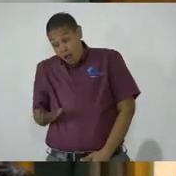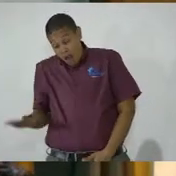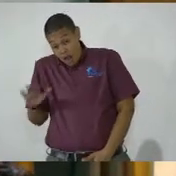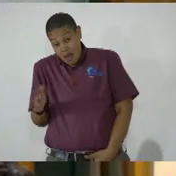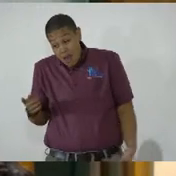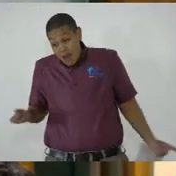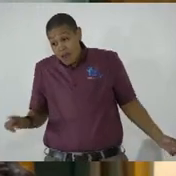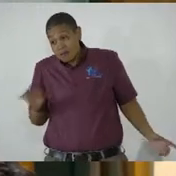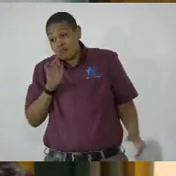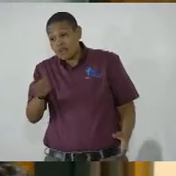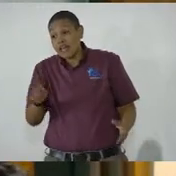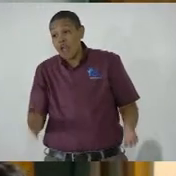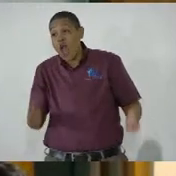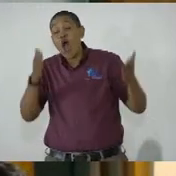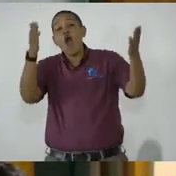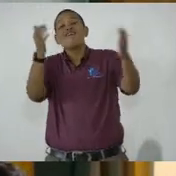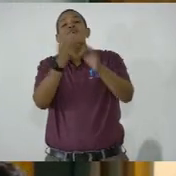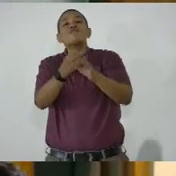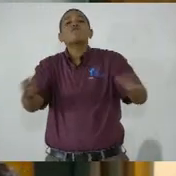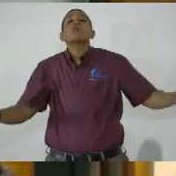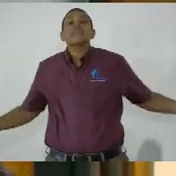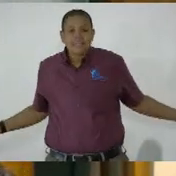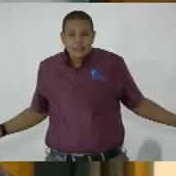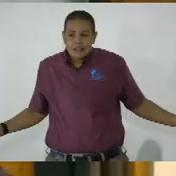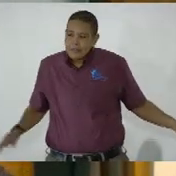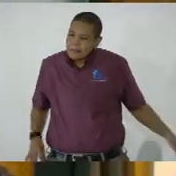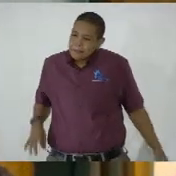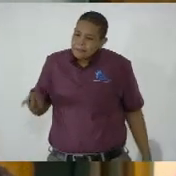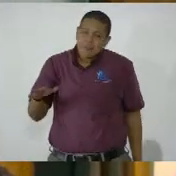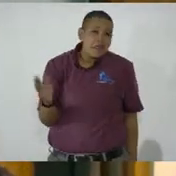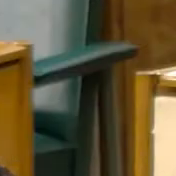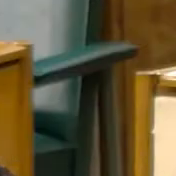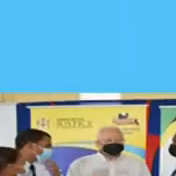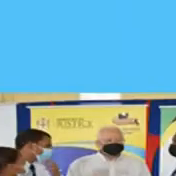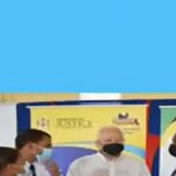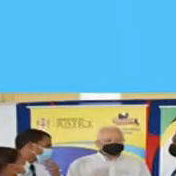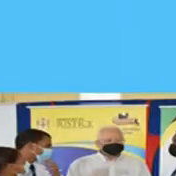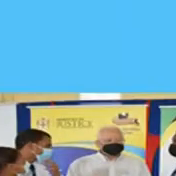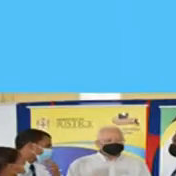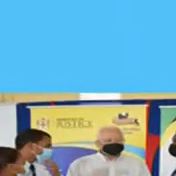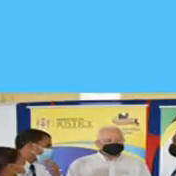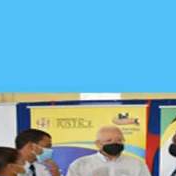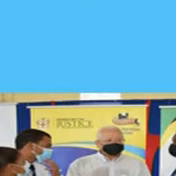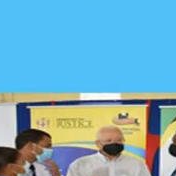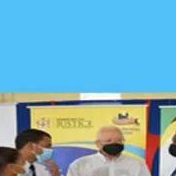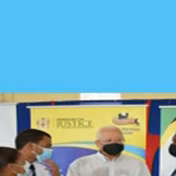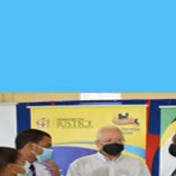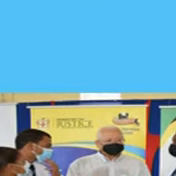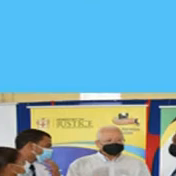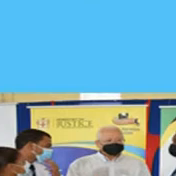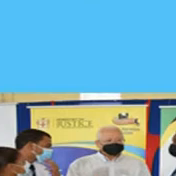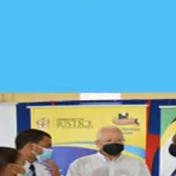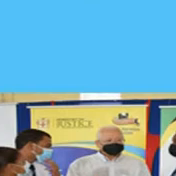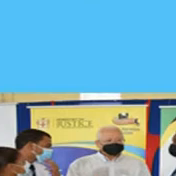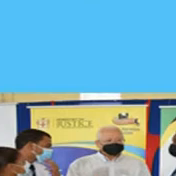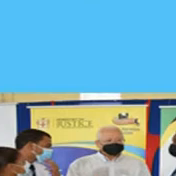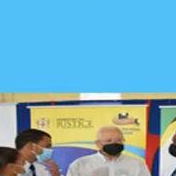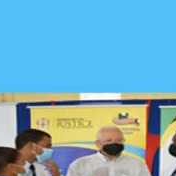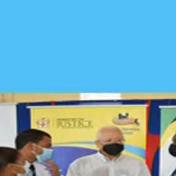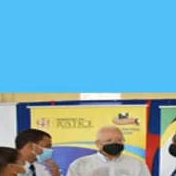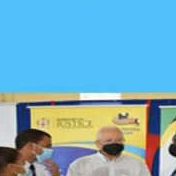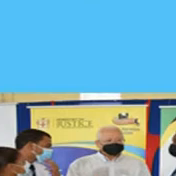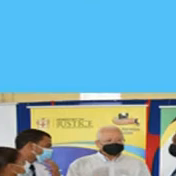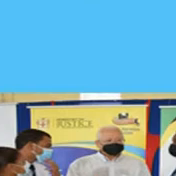Speaker, are being offered free. Our crime and murder rate will not be reduced significantly, Madam Speaker, unless